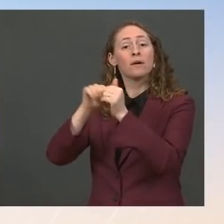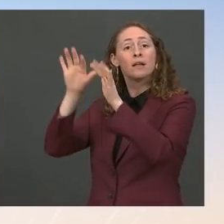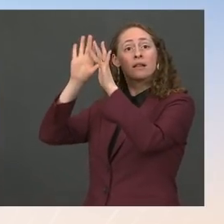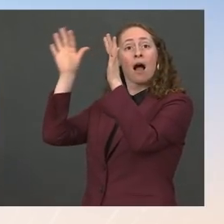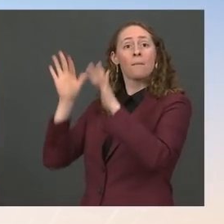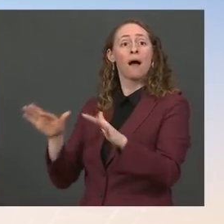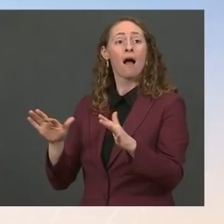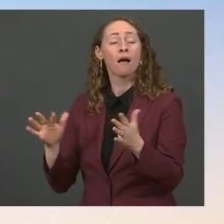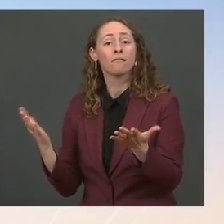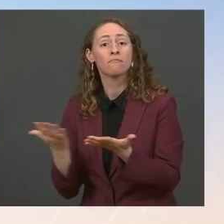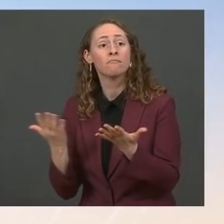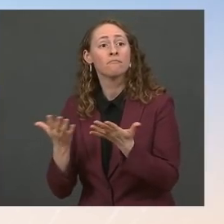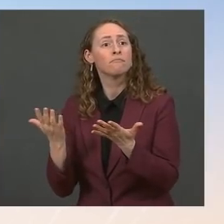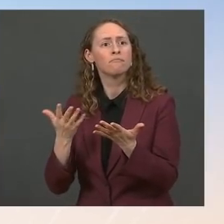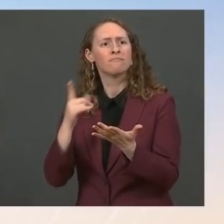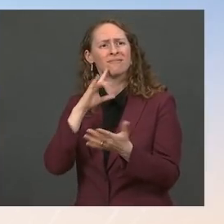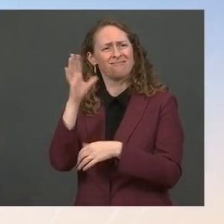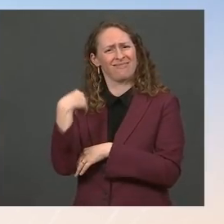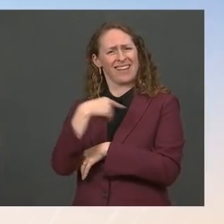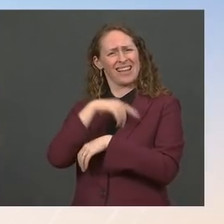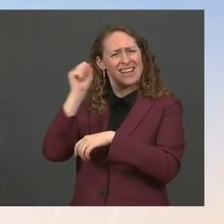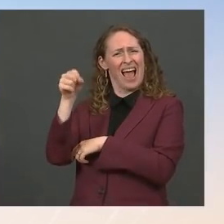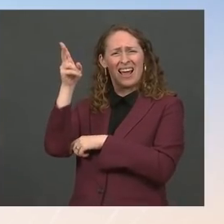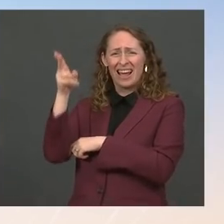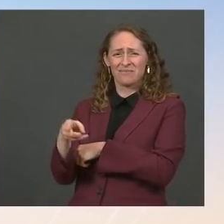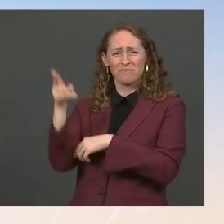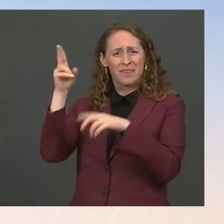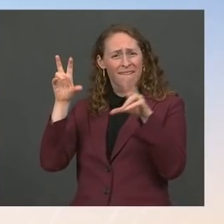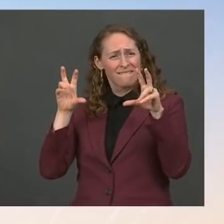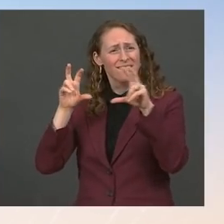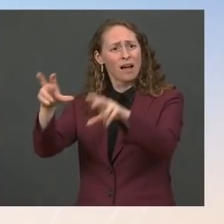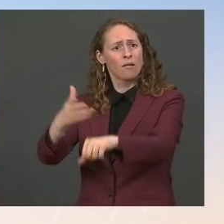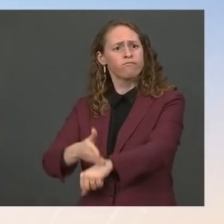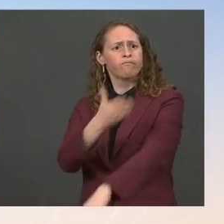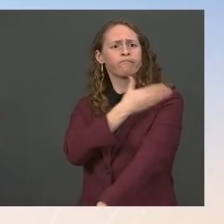the largest federal investment in history to expand public transit. That's going to help